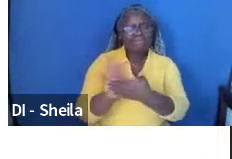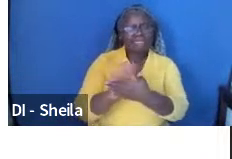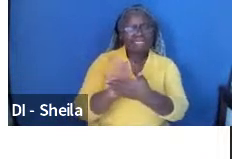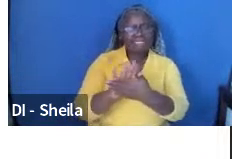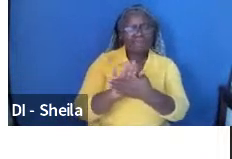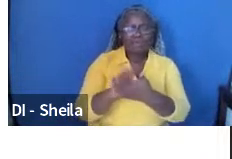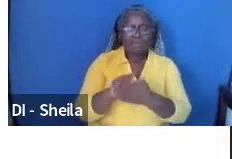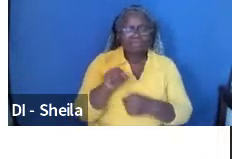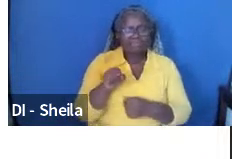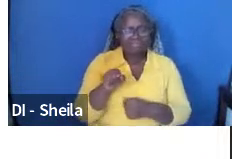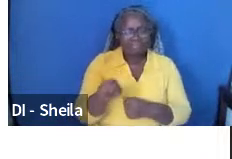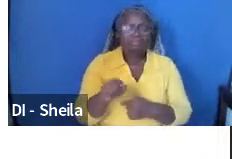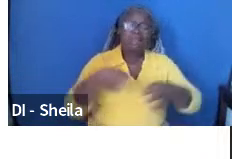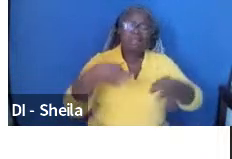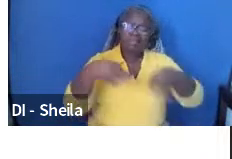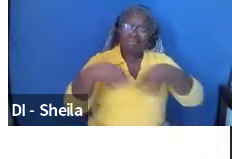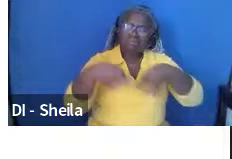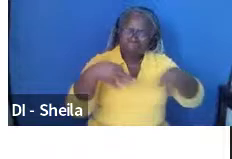slide.